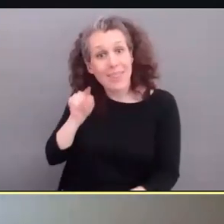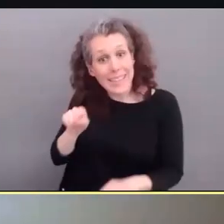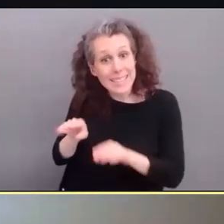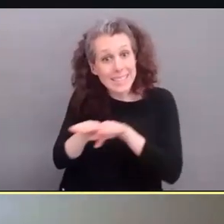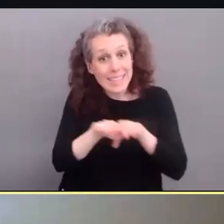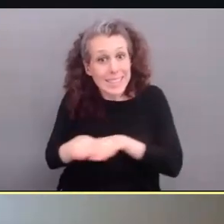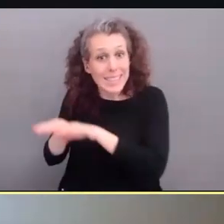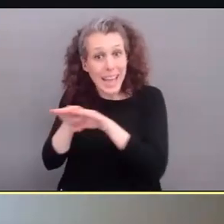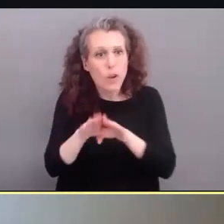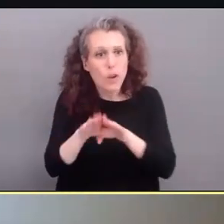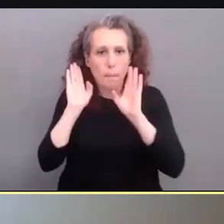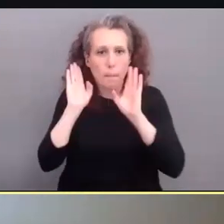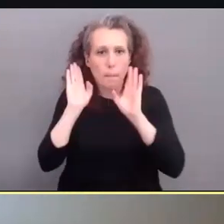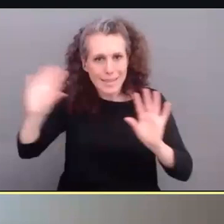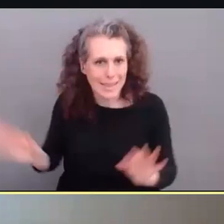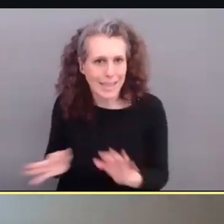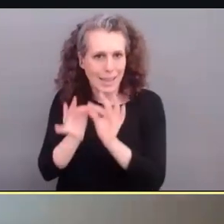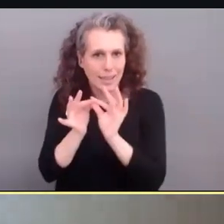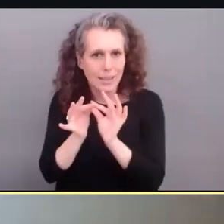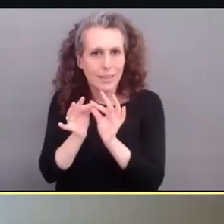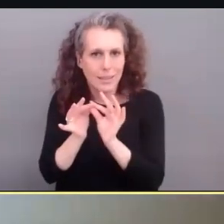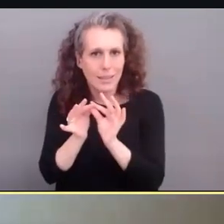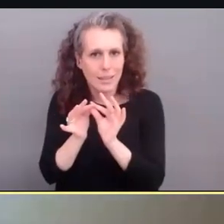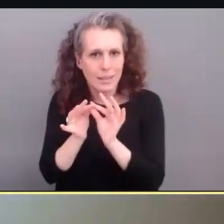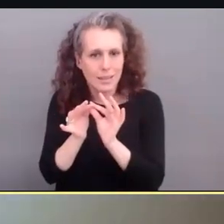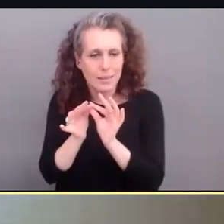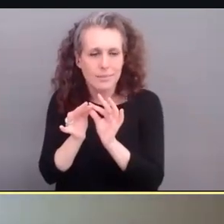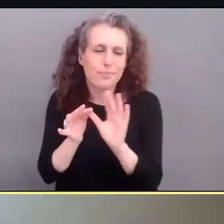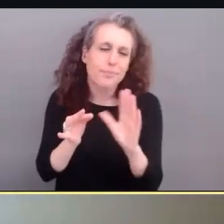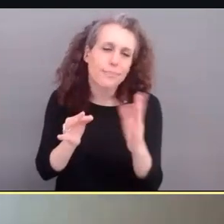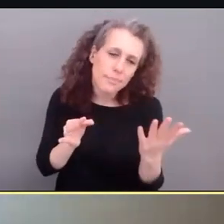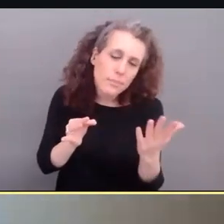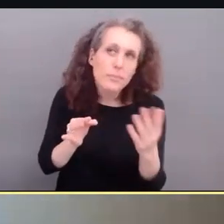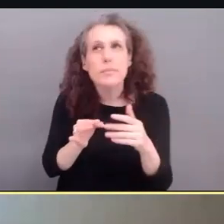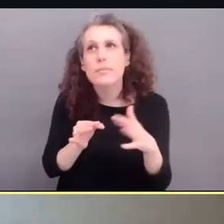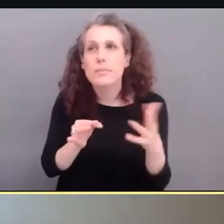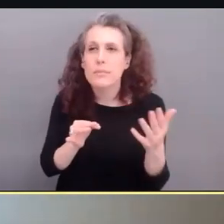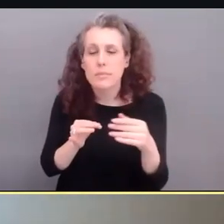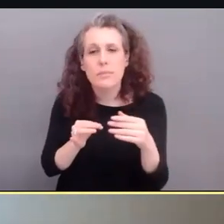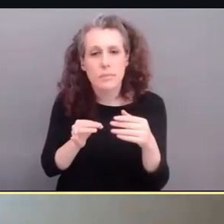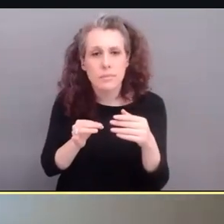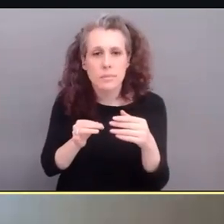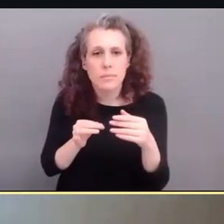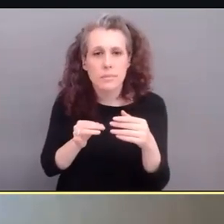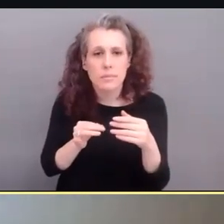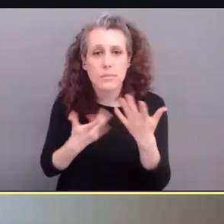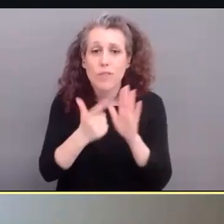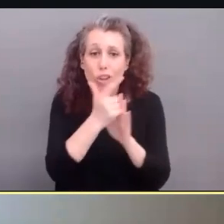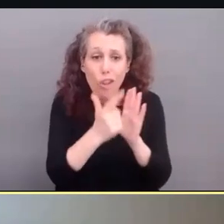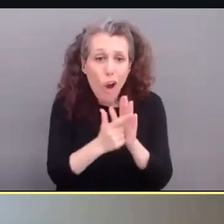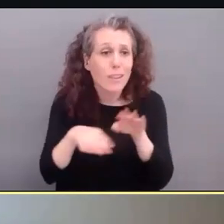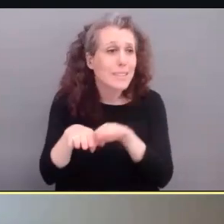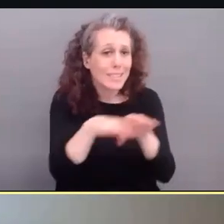link together what happens. There are some pretty strong standards and laws applied all over Europe